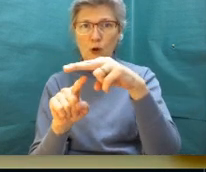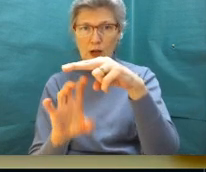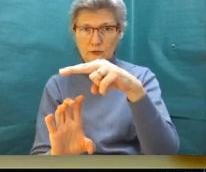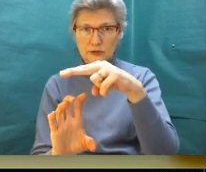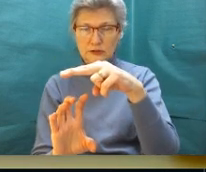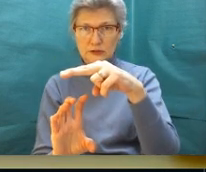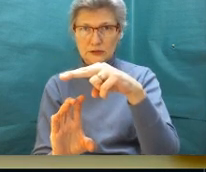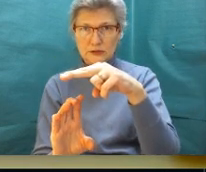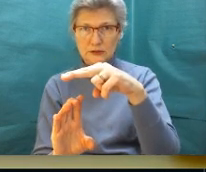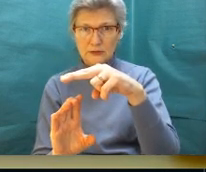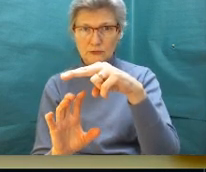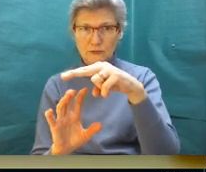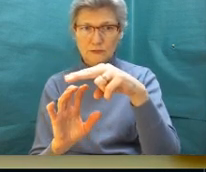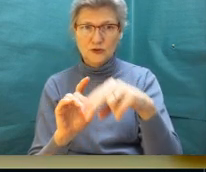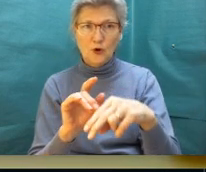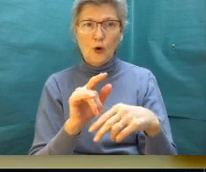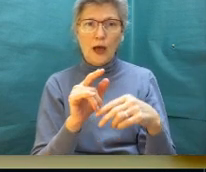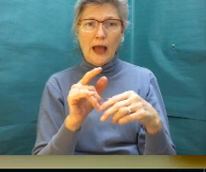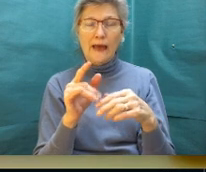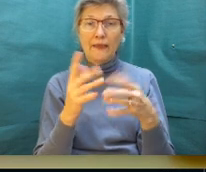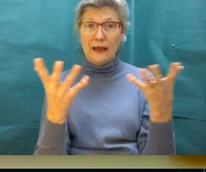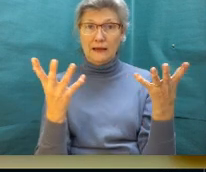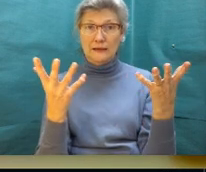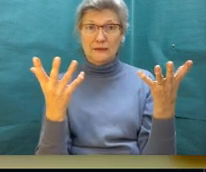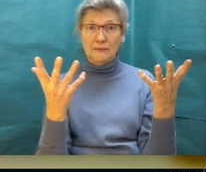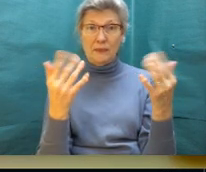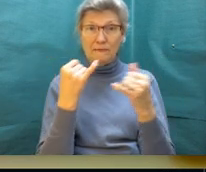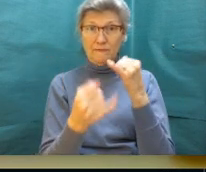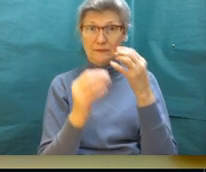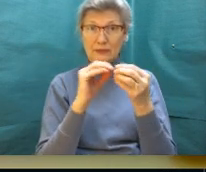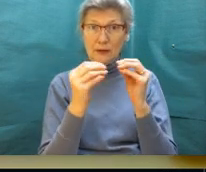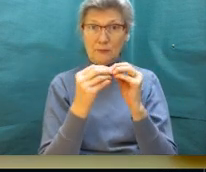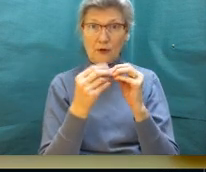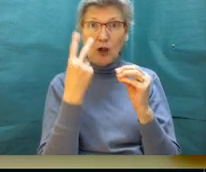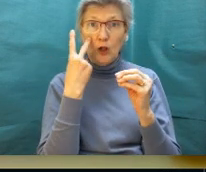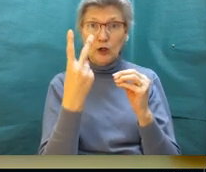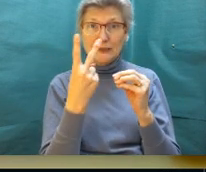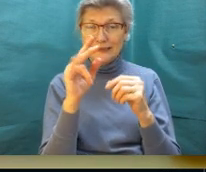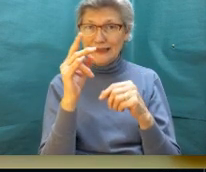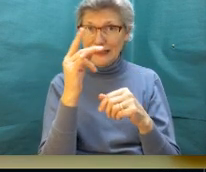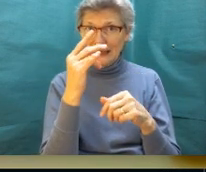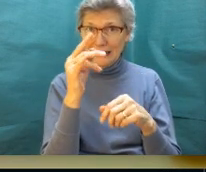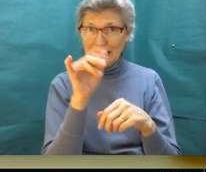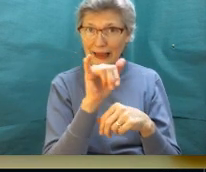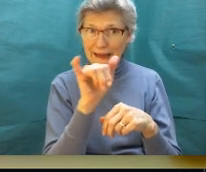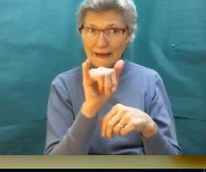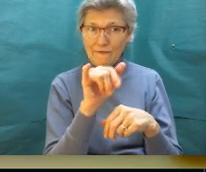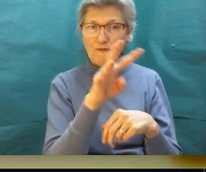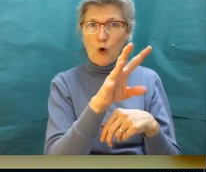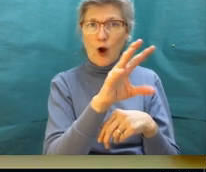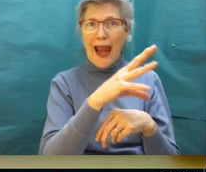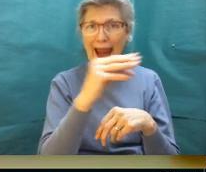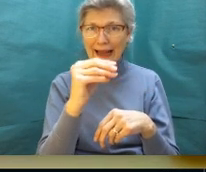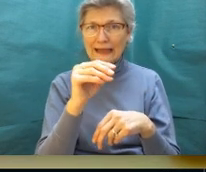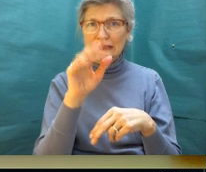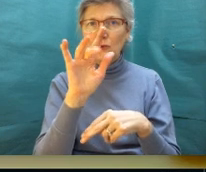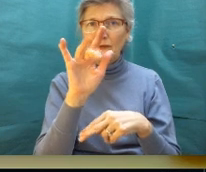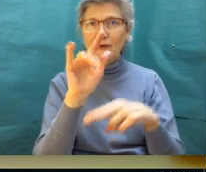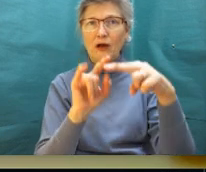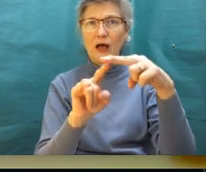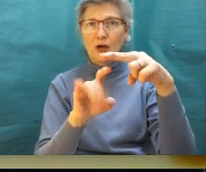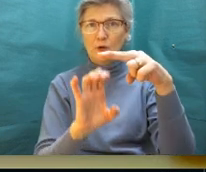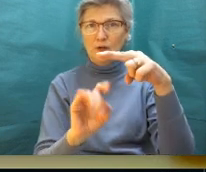for the hundredths, I'd write a 5. And then my final number comes out to 4 and 25/100ths. I